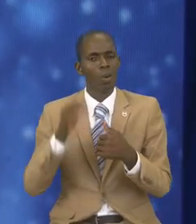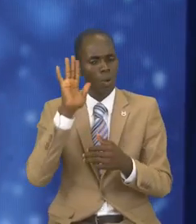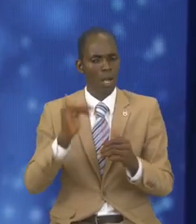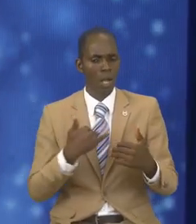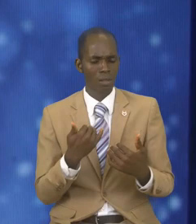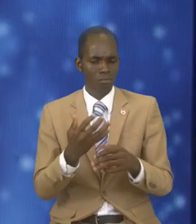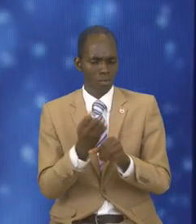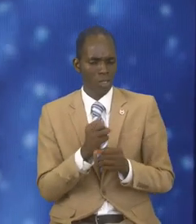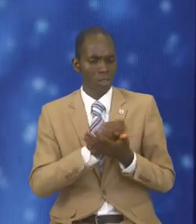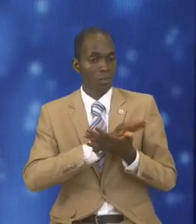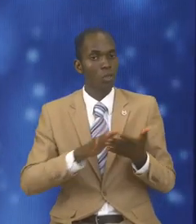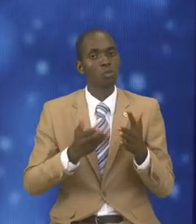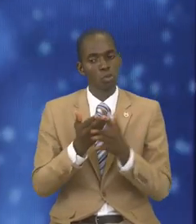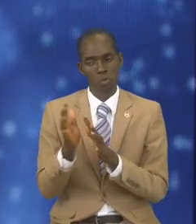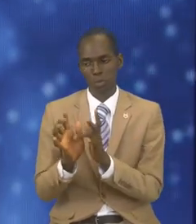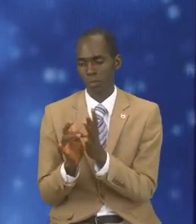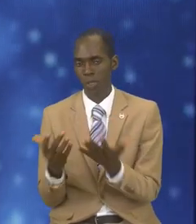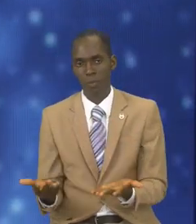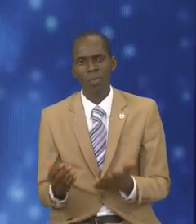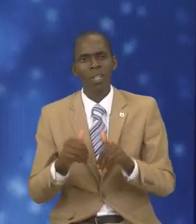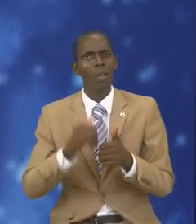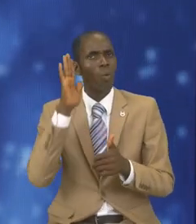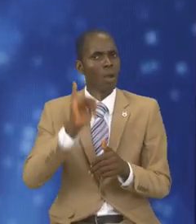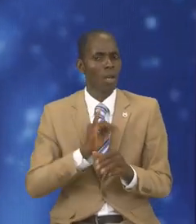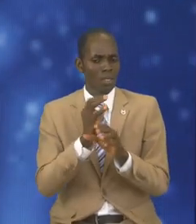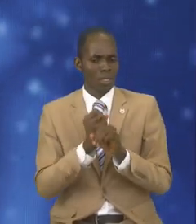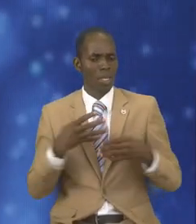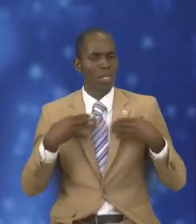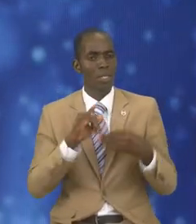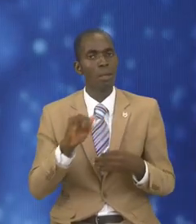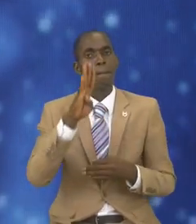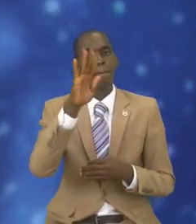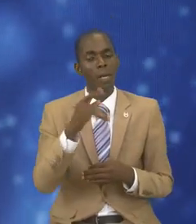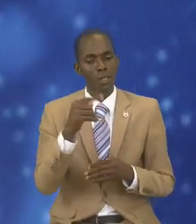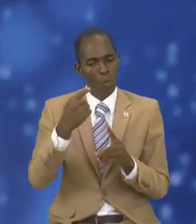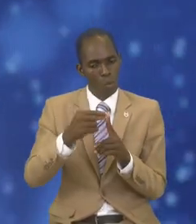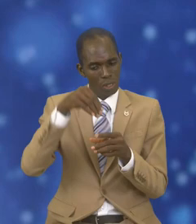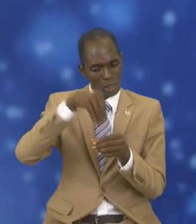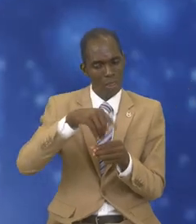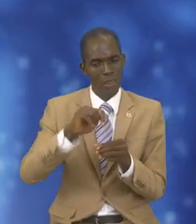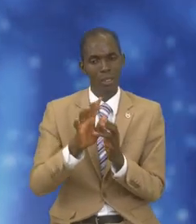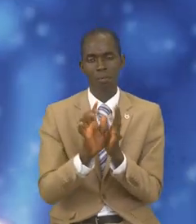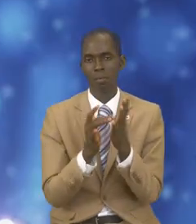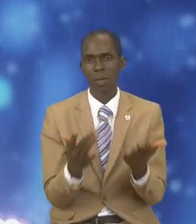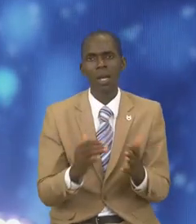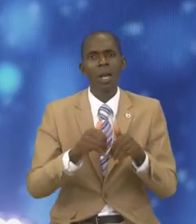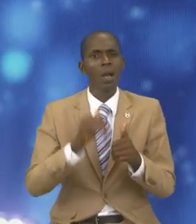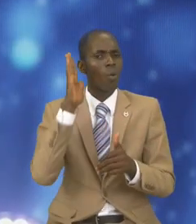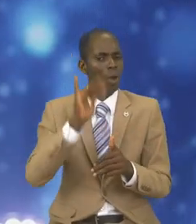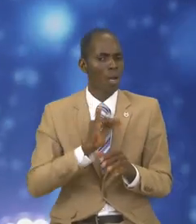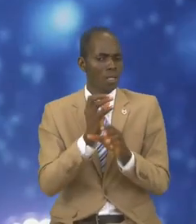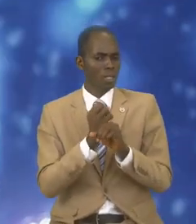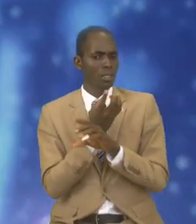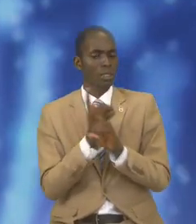By the scripture. Are we going to have healing? By the word. By the scripture. Are we going to have deliverance? By the